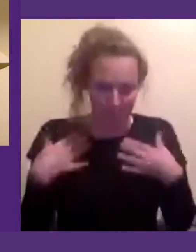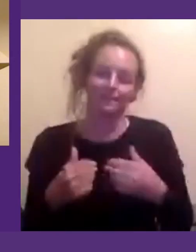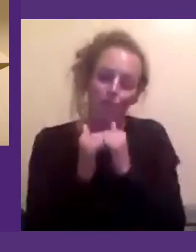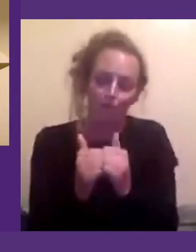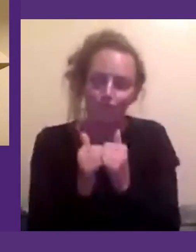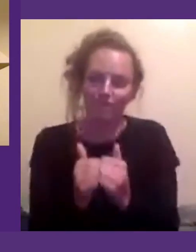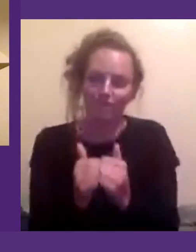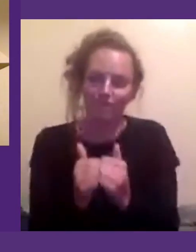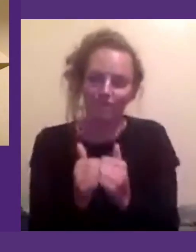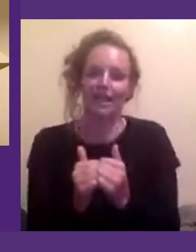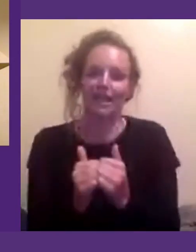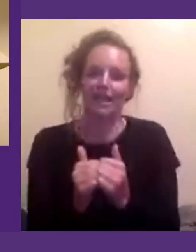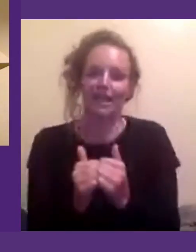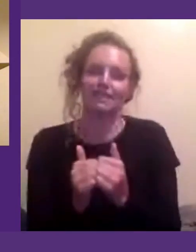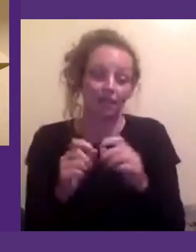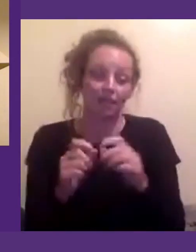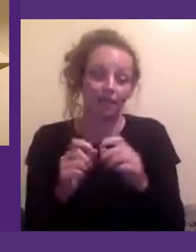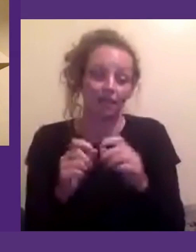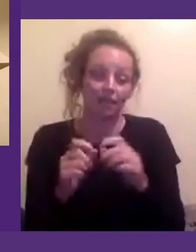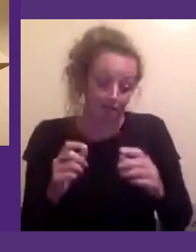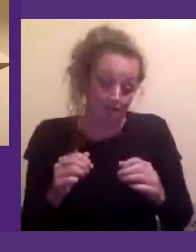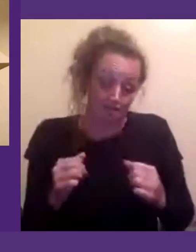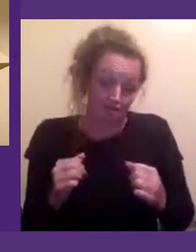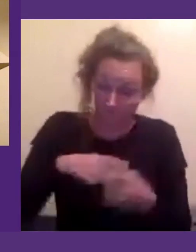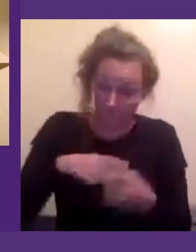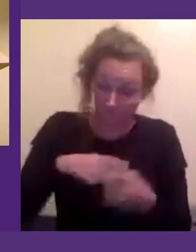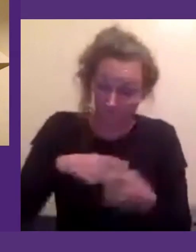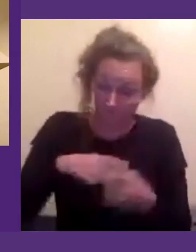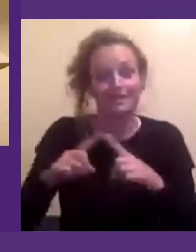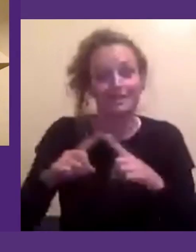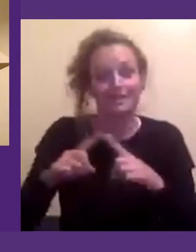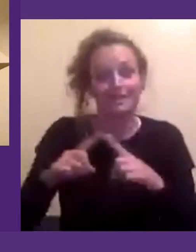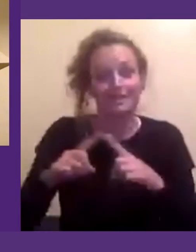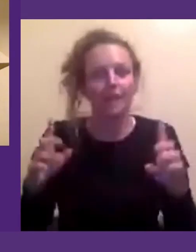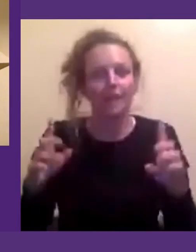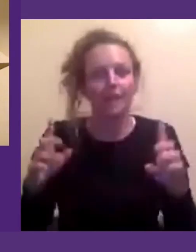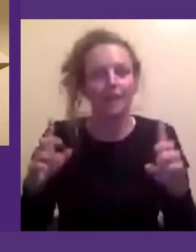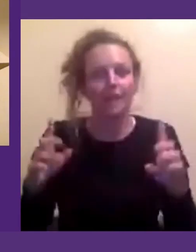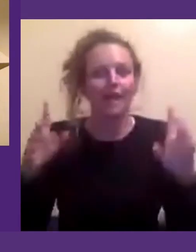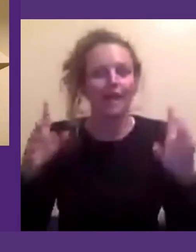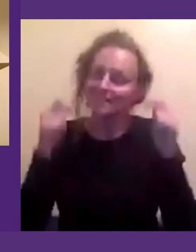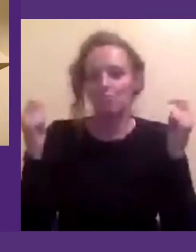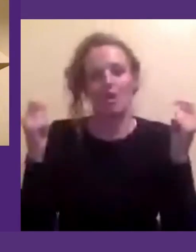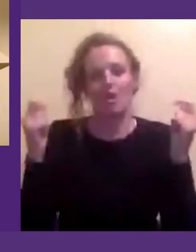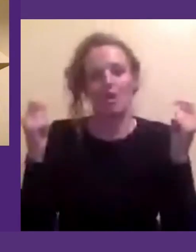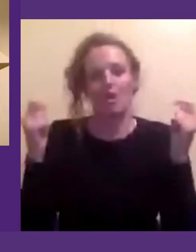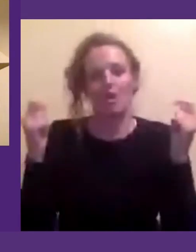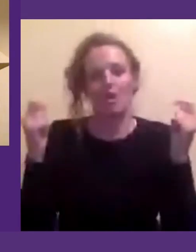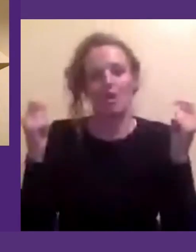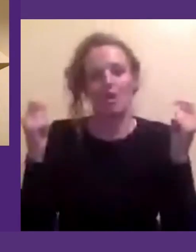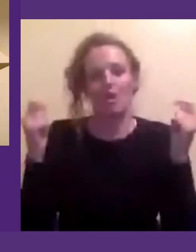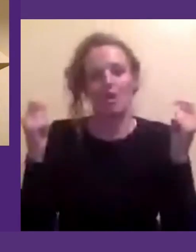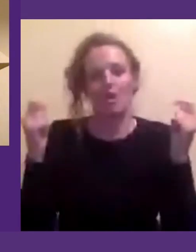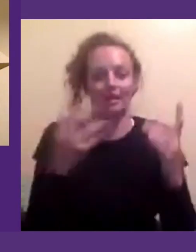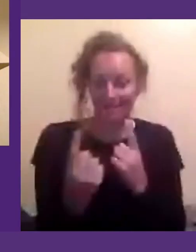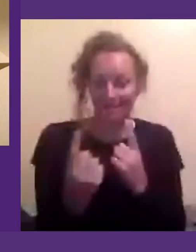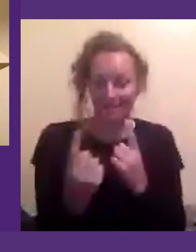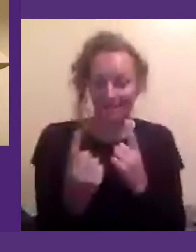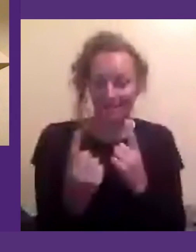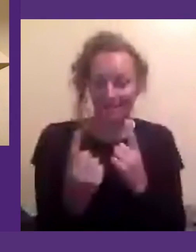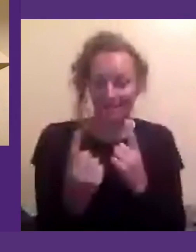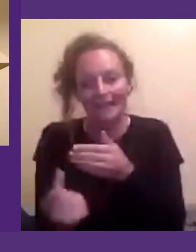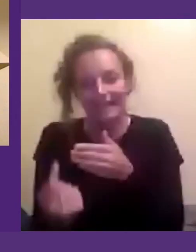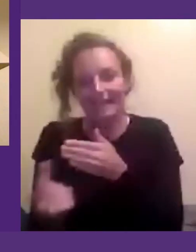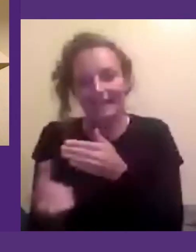and of celebrating that difference in humanity. Because if you think about it, all